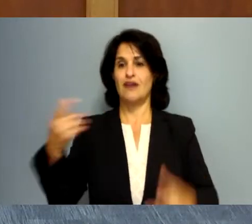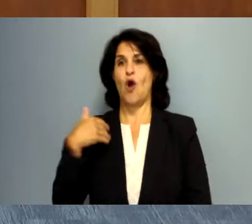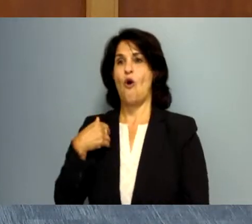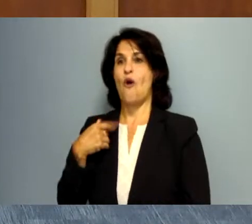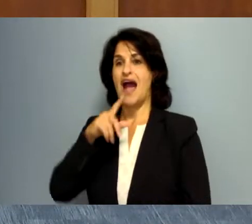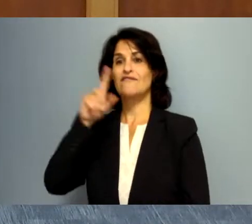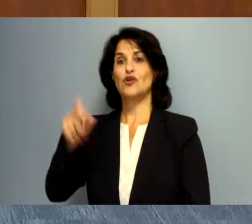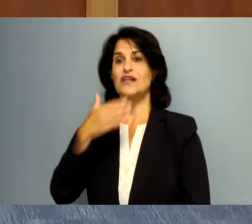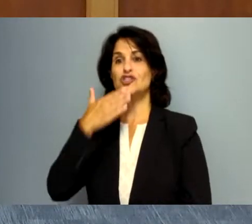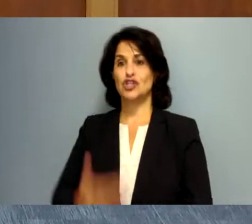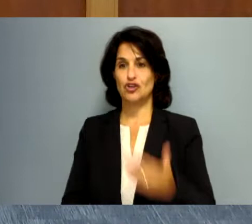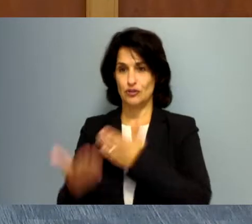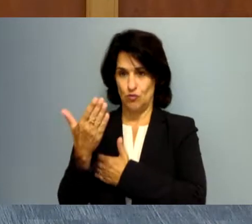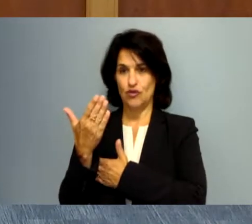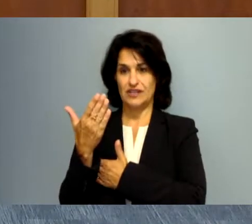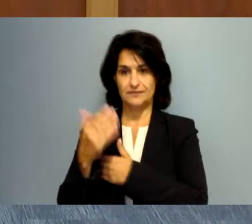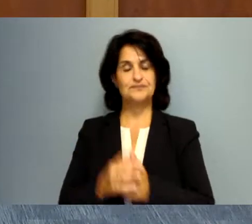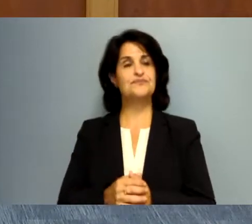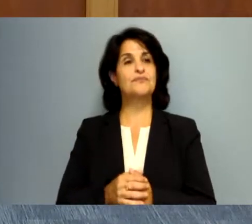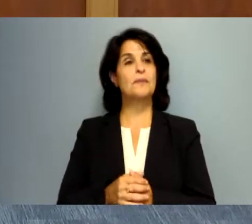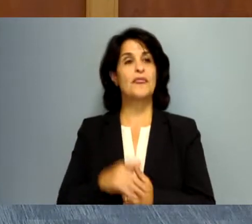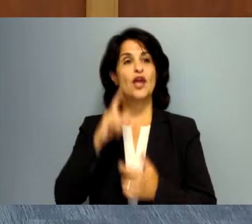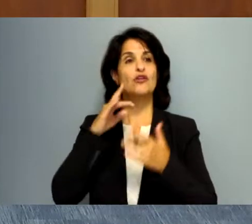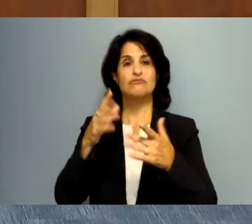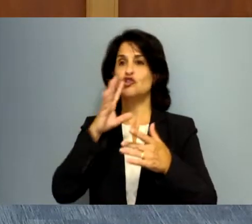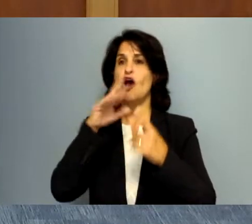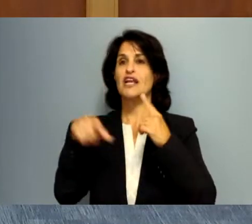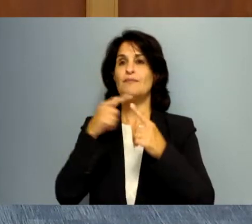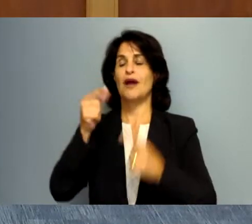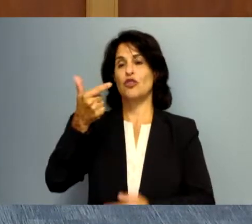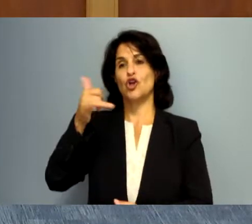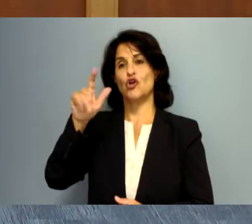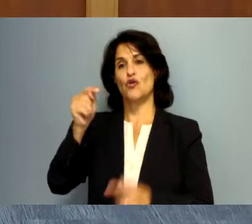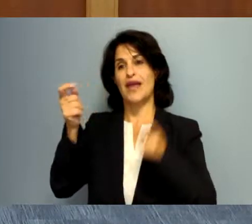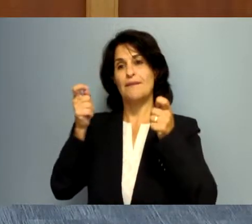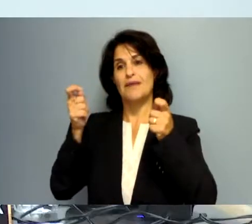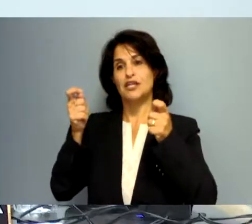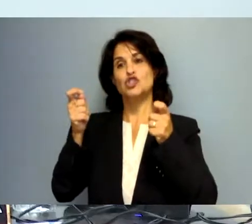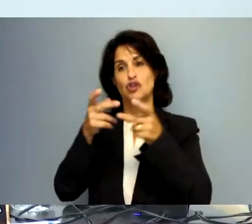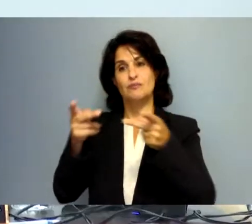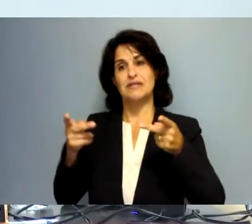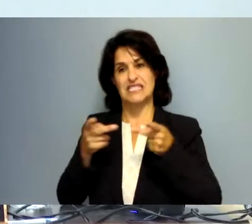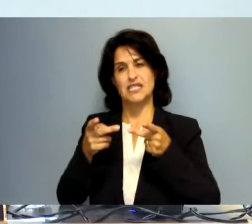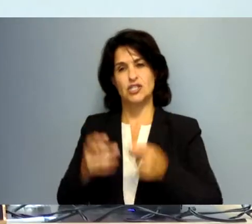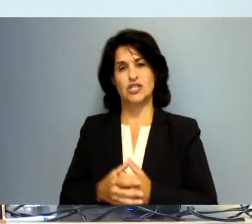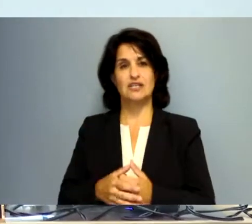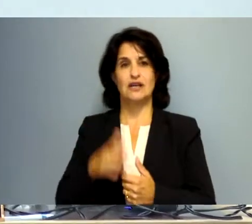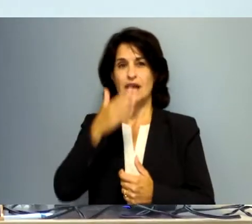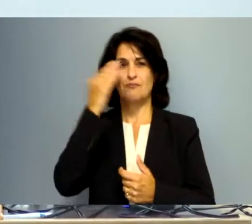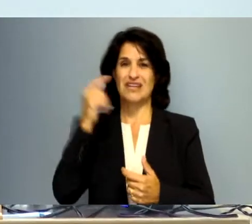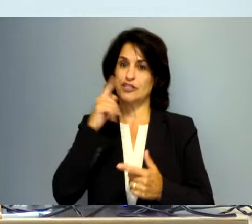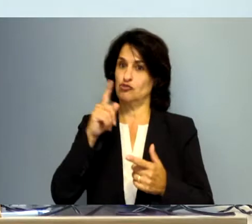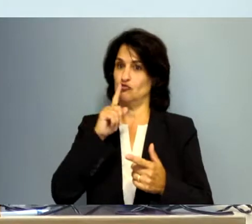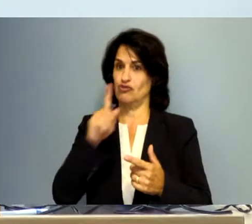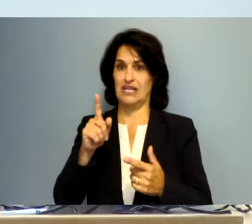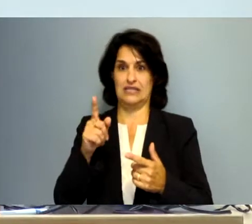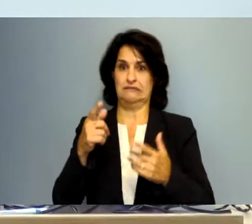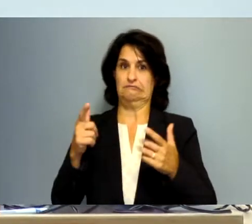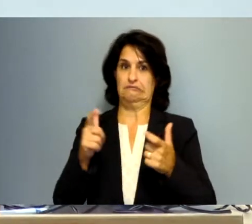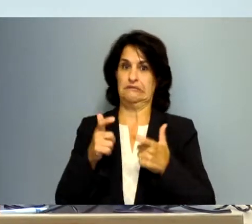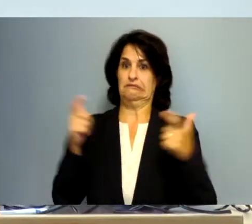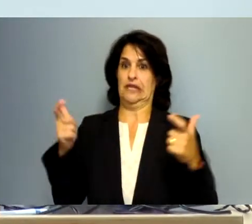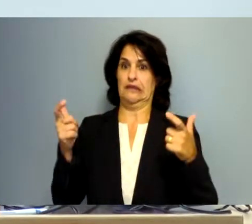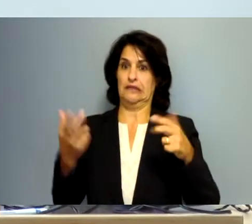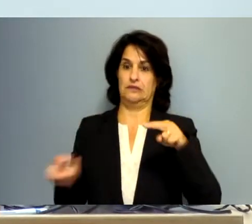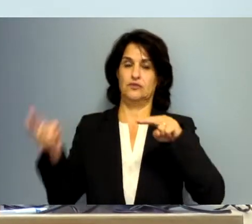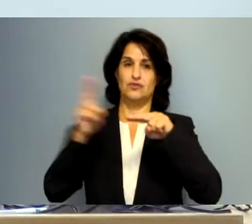morning. With regards to the grant manager position, because it's such a significant raise, I